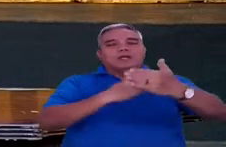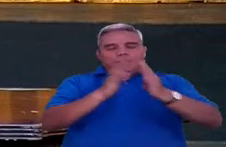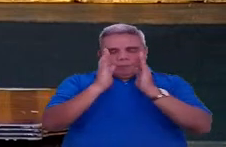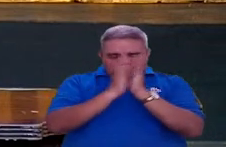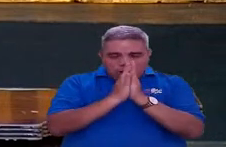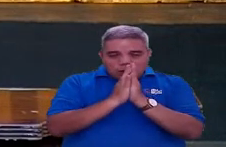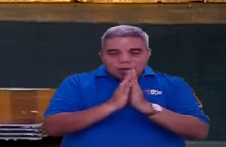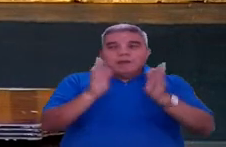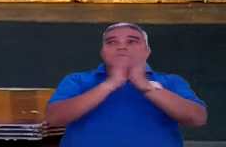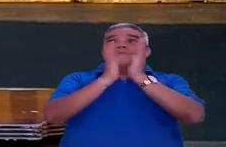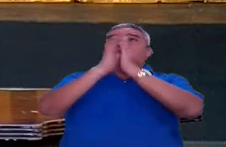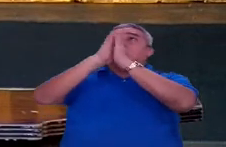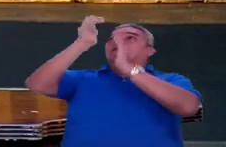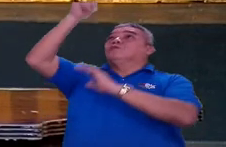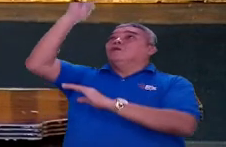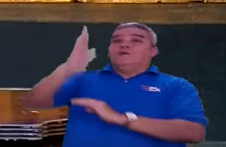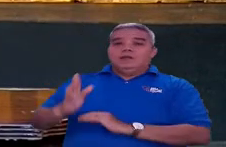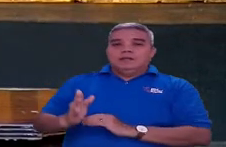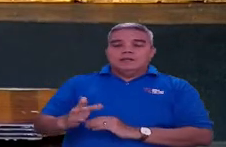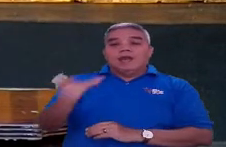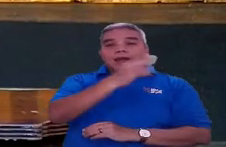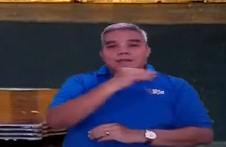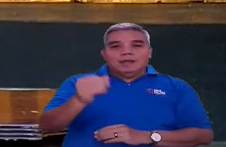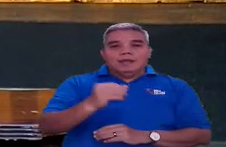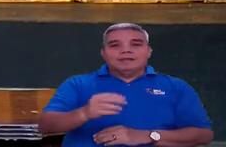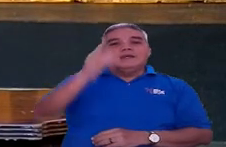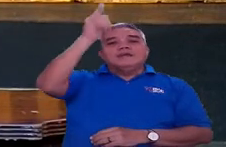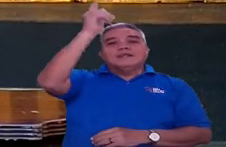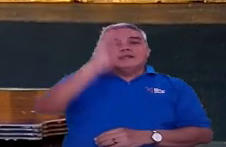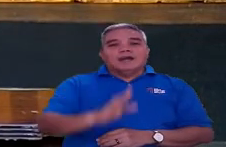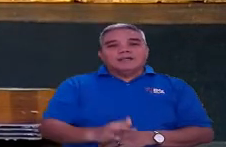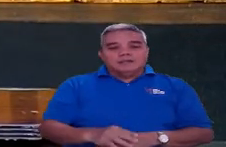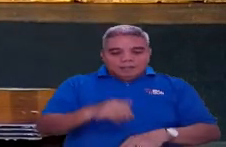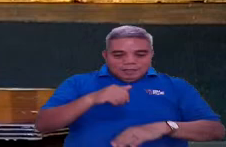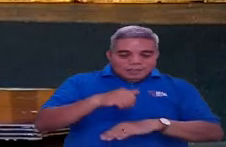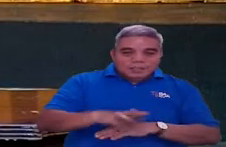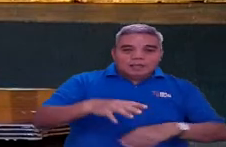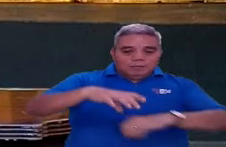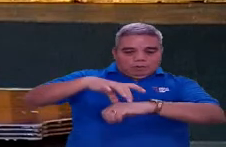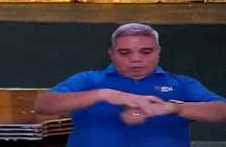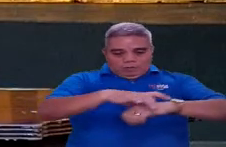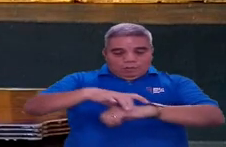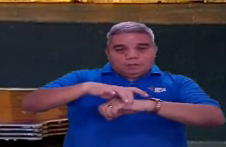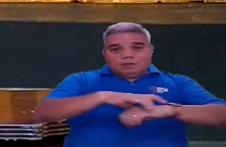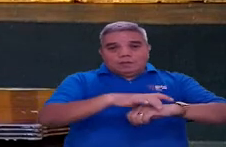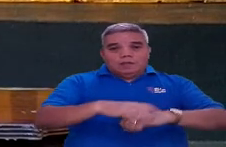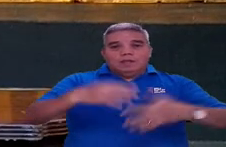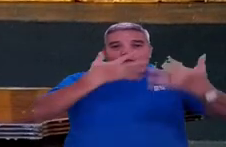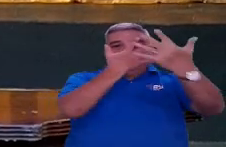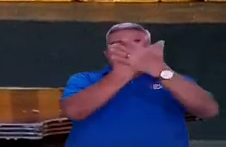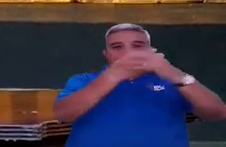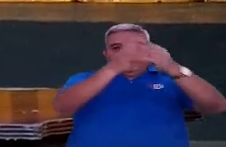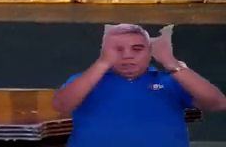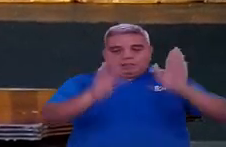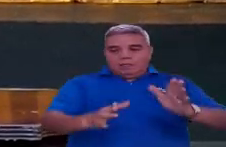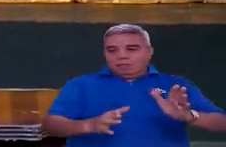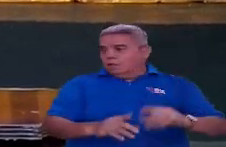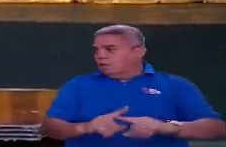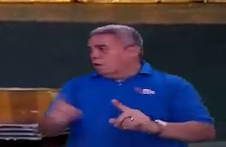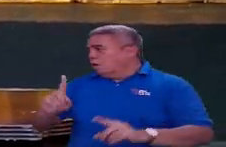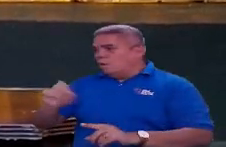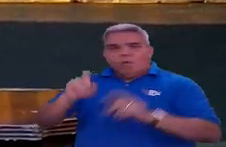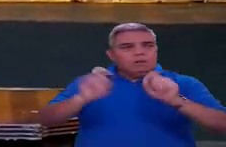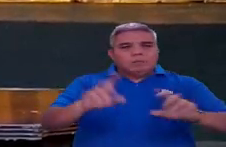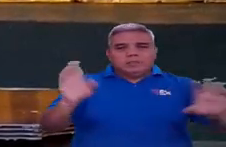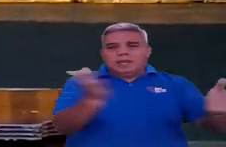prayer, praying to the Lord. And then God sent an earthquake, and it was the jailer that said, what must